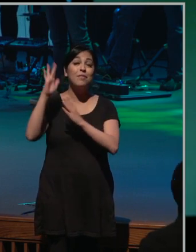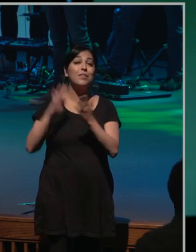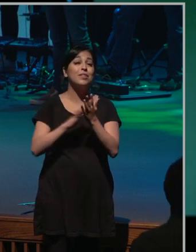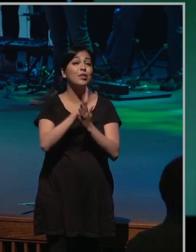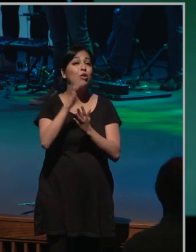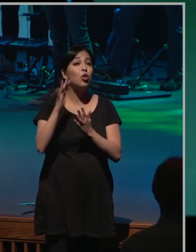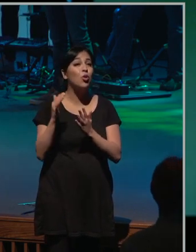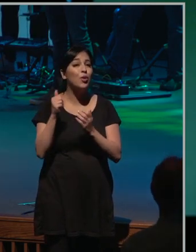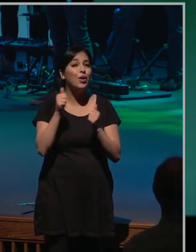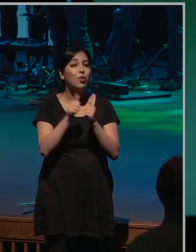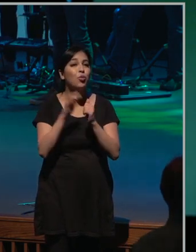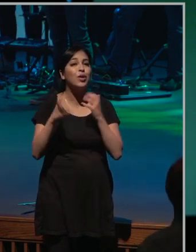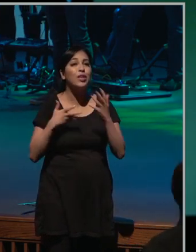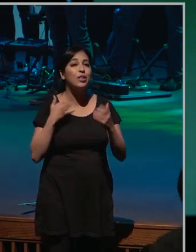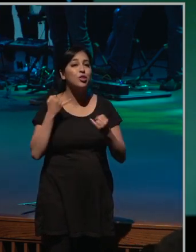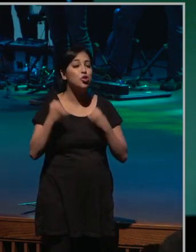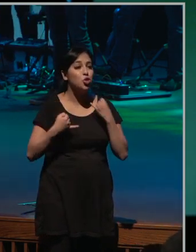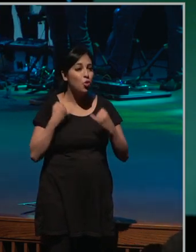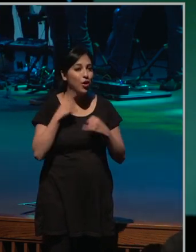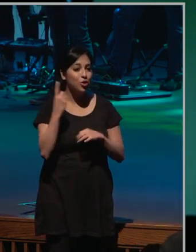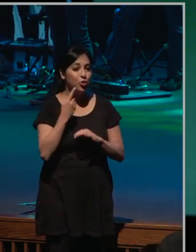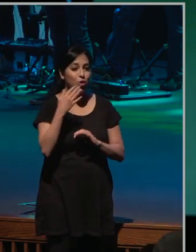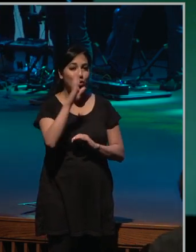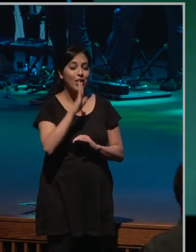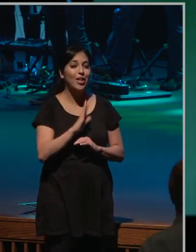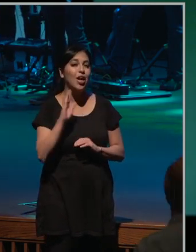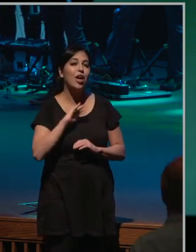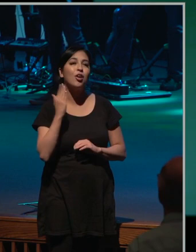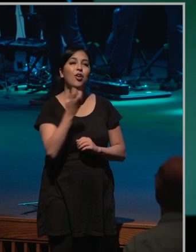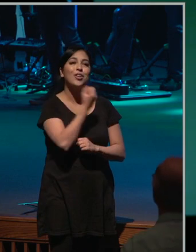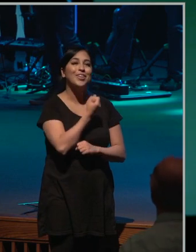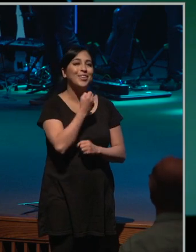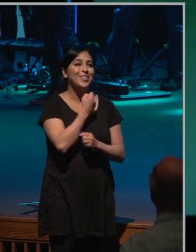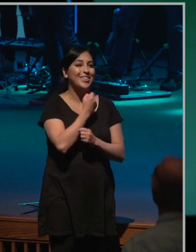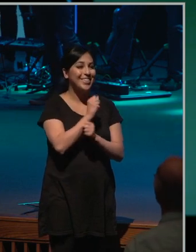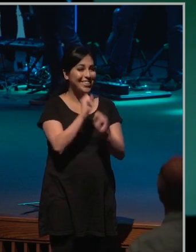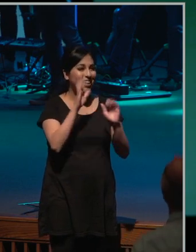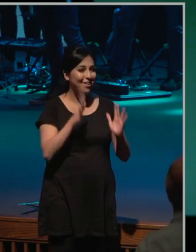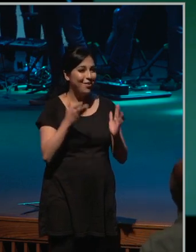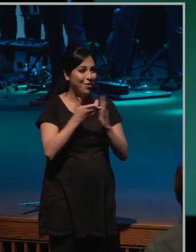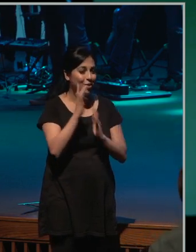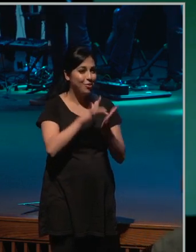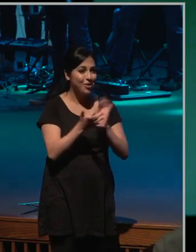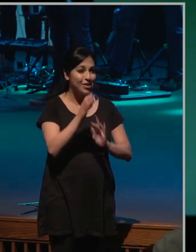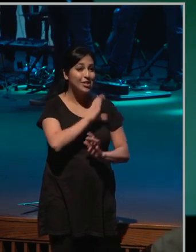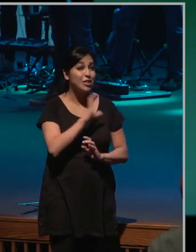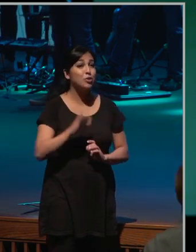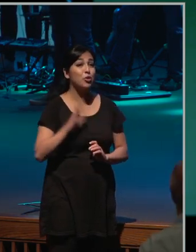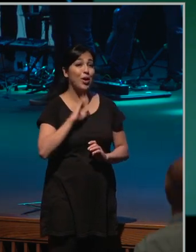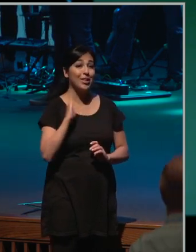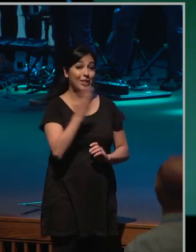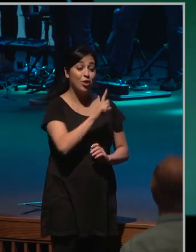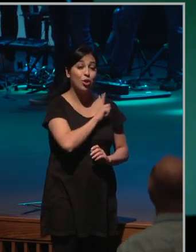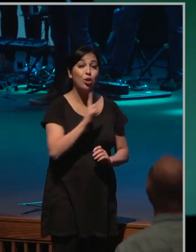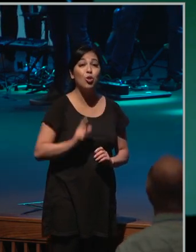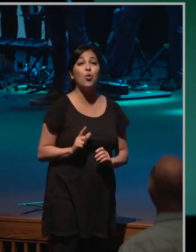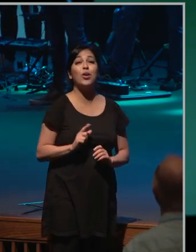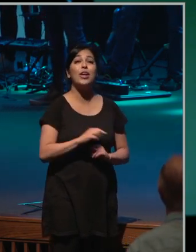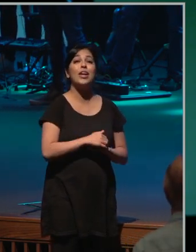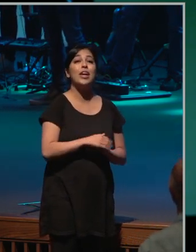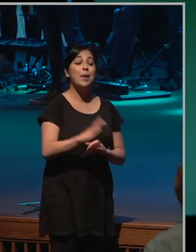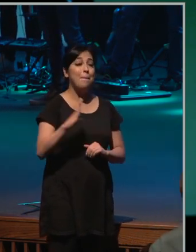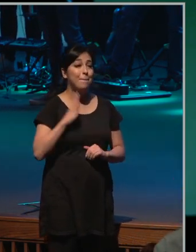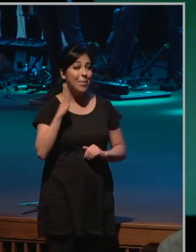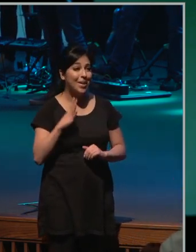joy, to the only God, our Savior, through Jesus Christ our Lord, be glory, majesty,